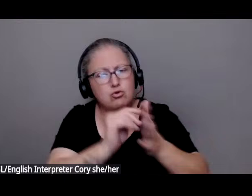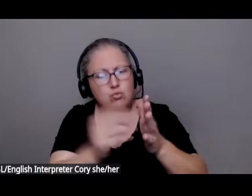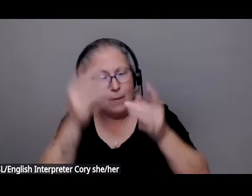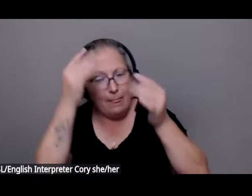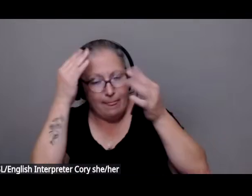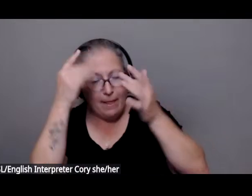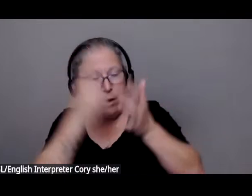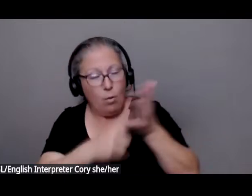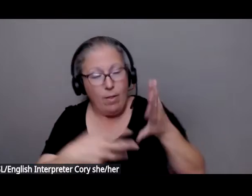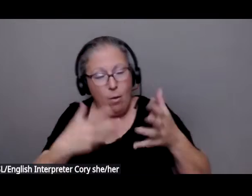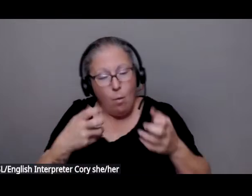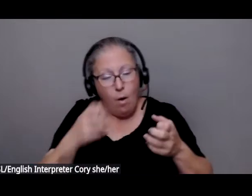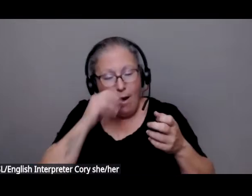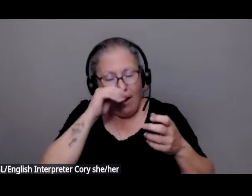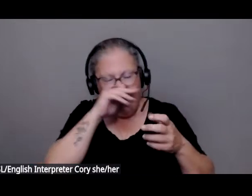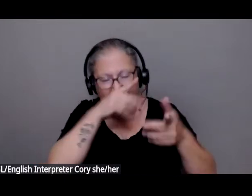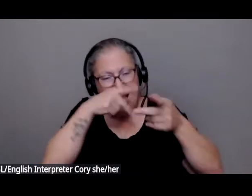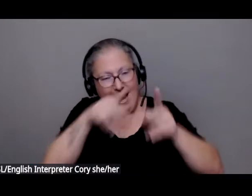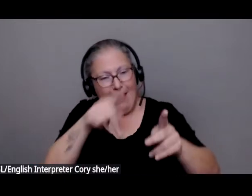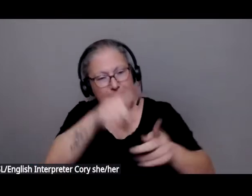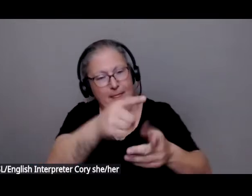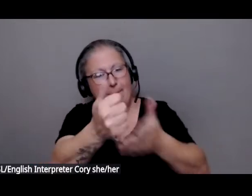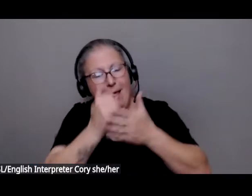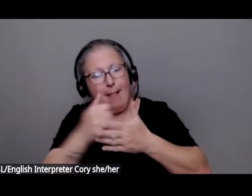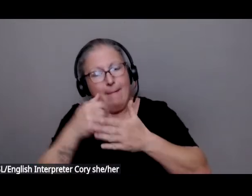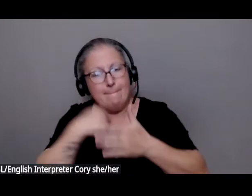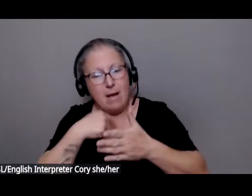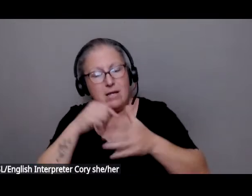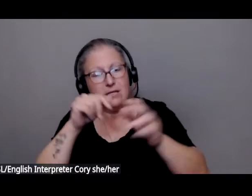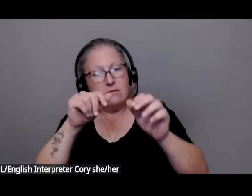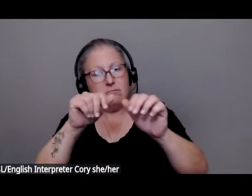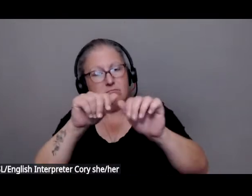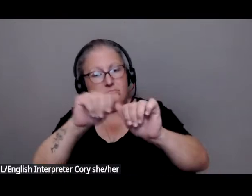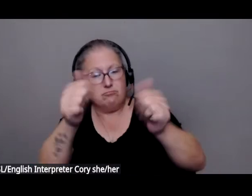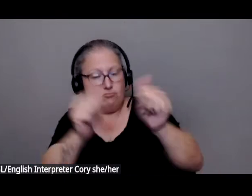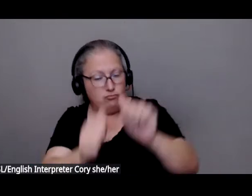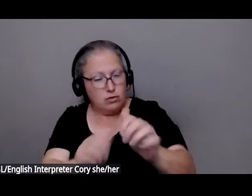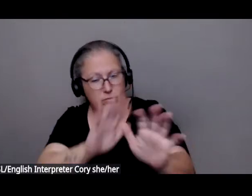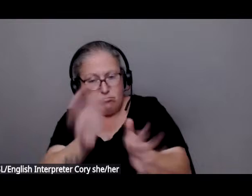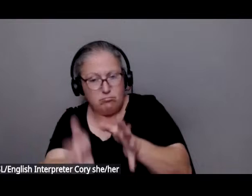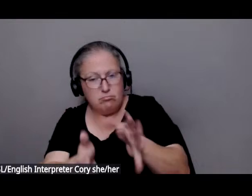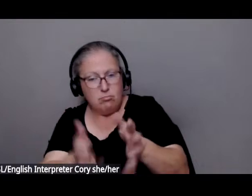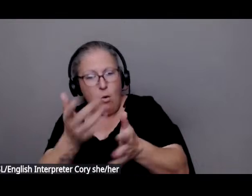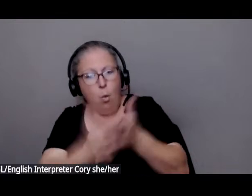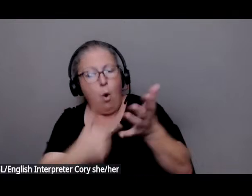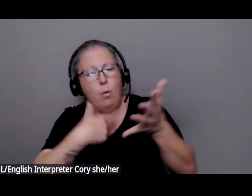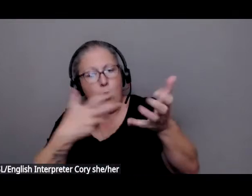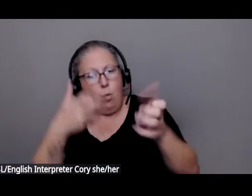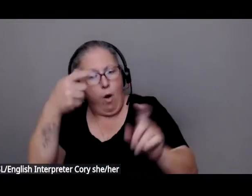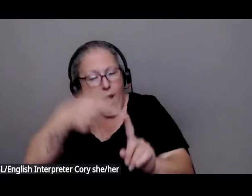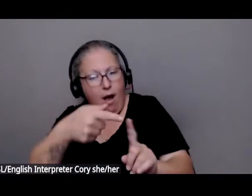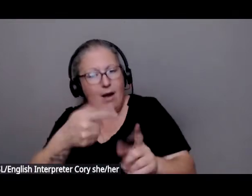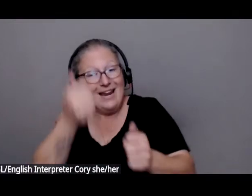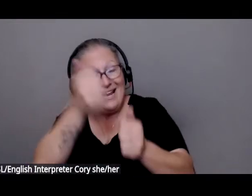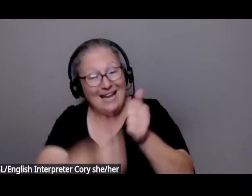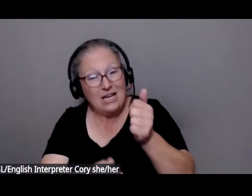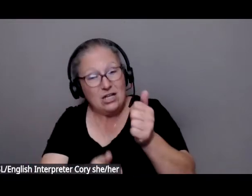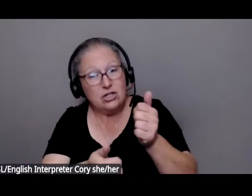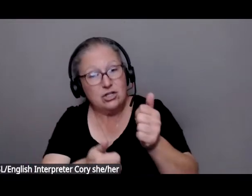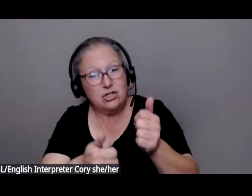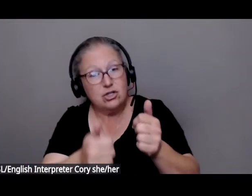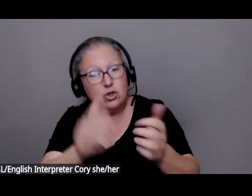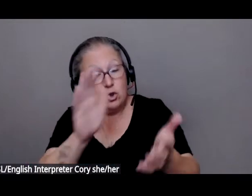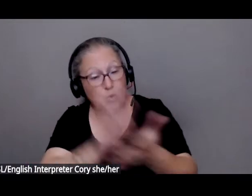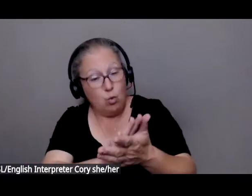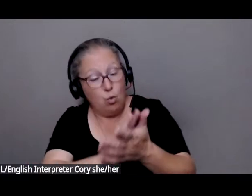about? What is, have them help us mold what we want to have. Because each school, granted, each